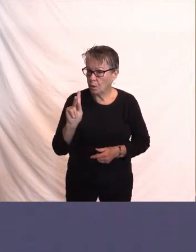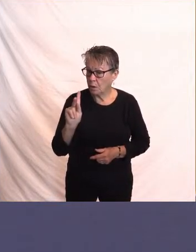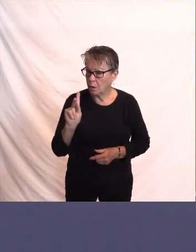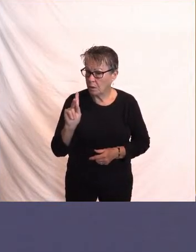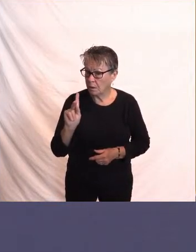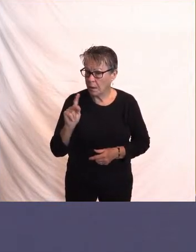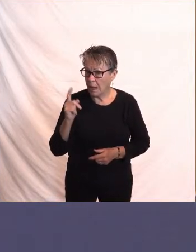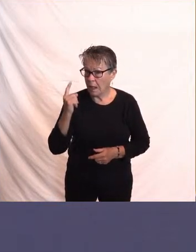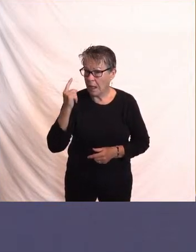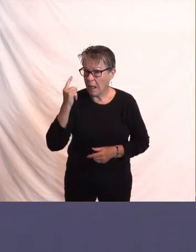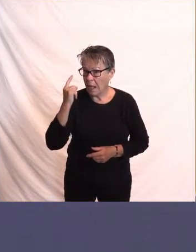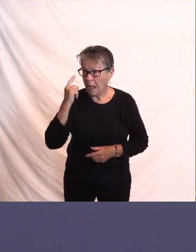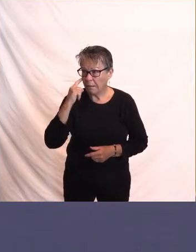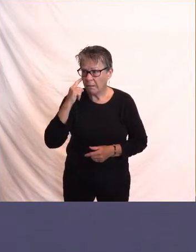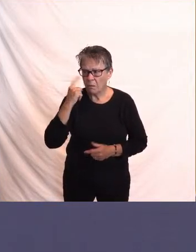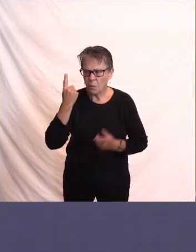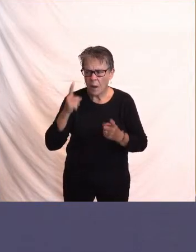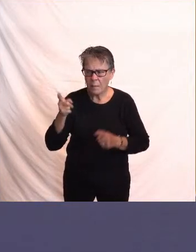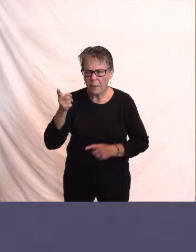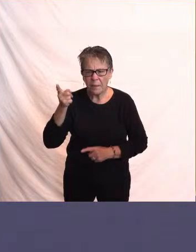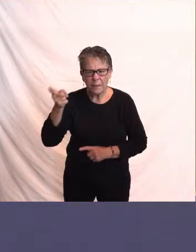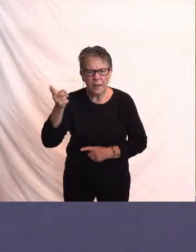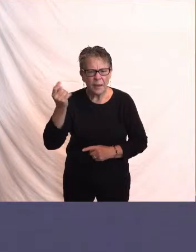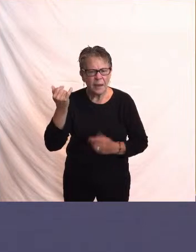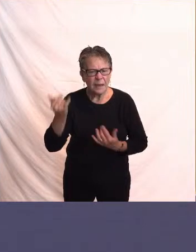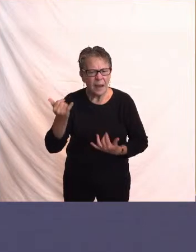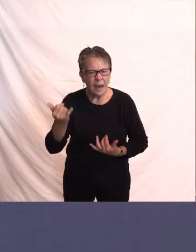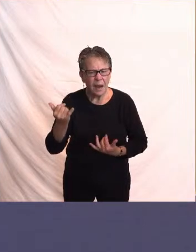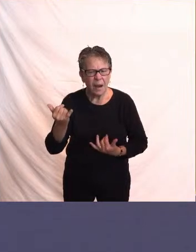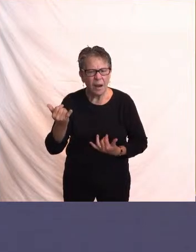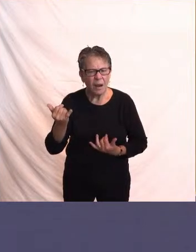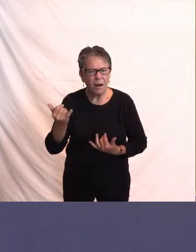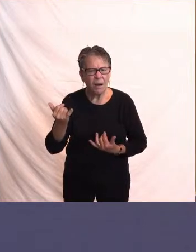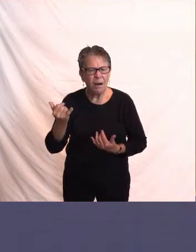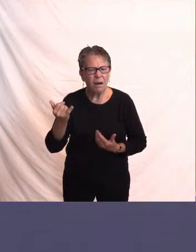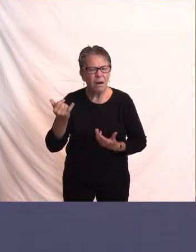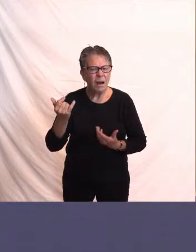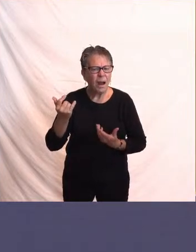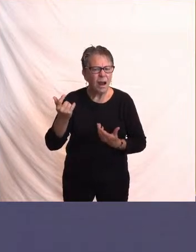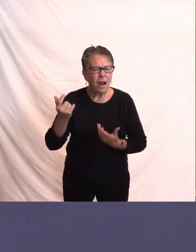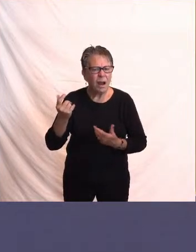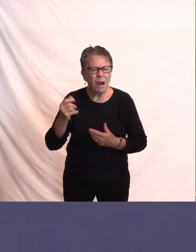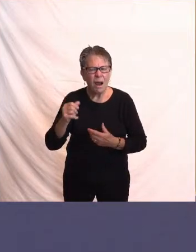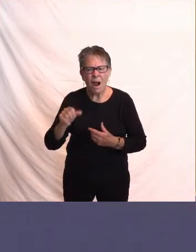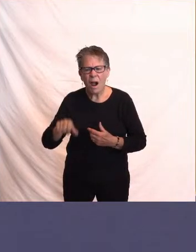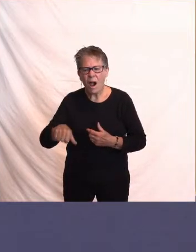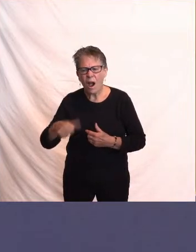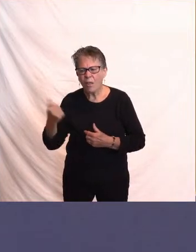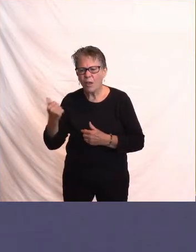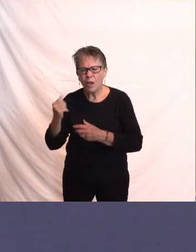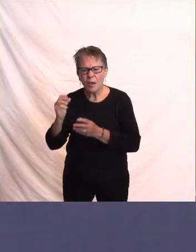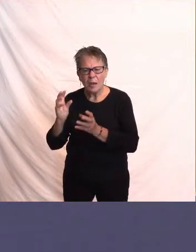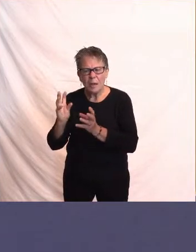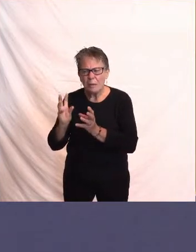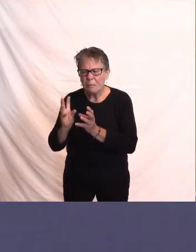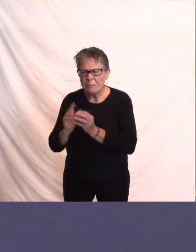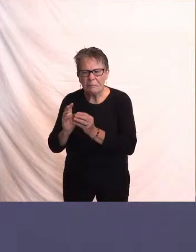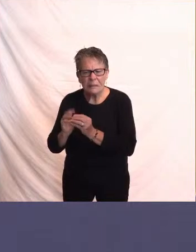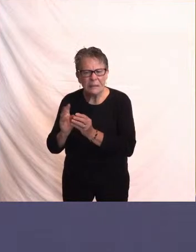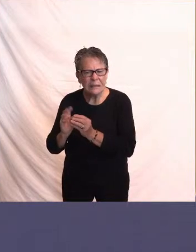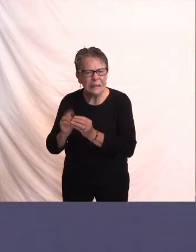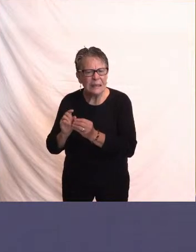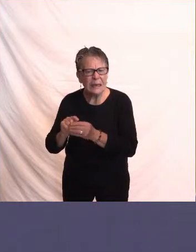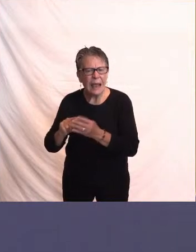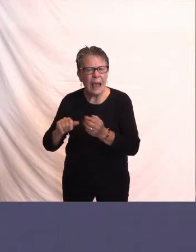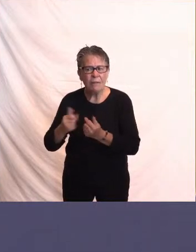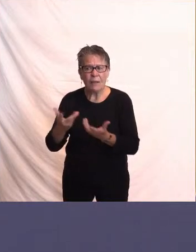conference outdoors on December 15th, I will also not forget, but we were able to get there by the end of June. It was a Herculean effort. I